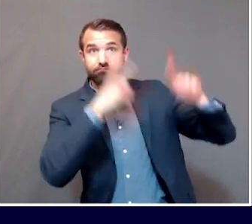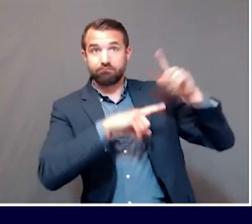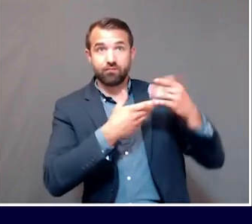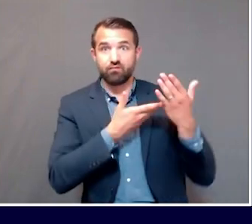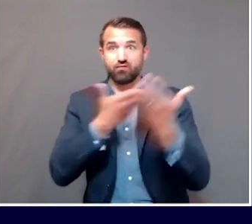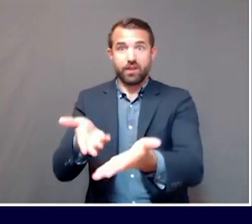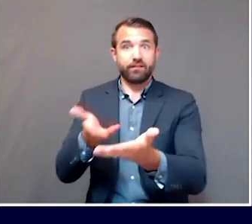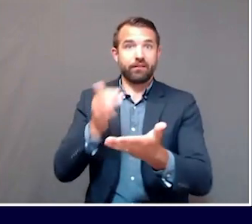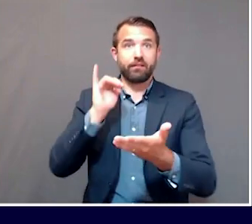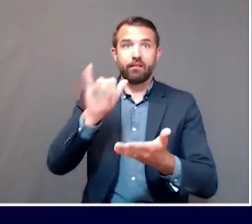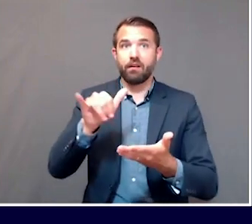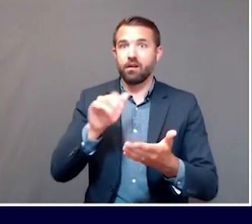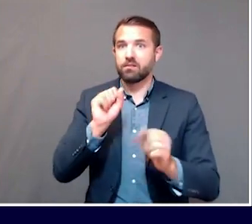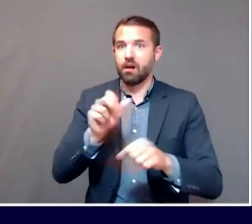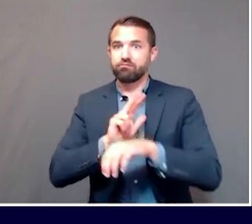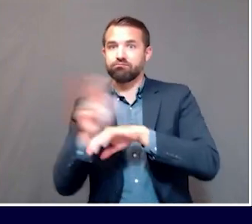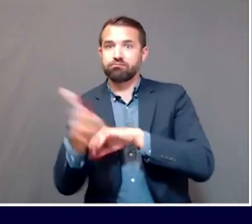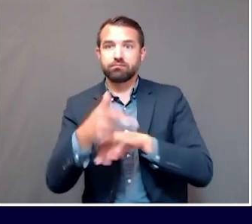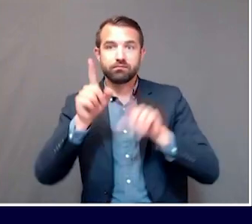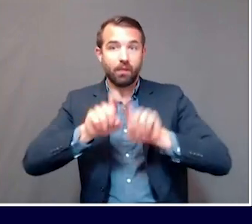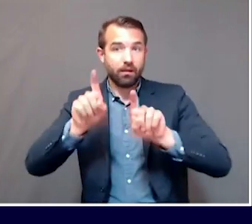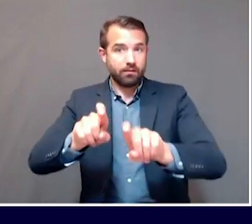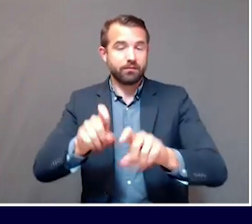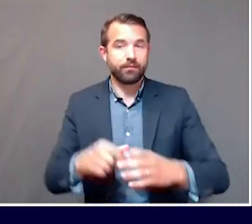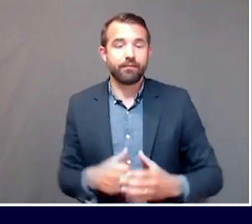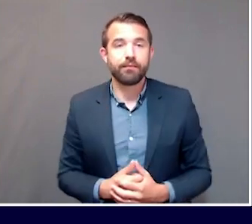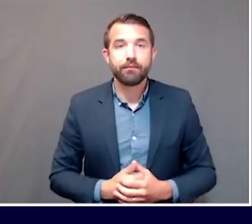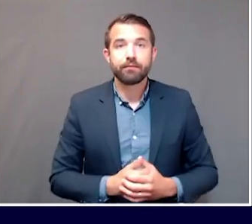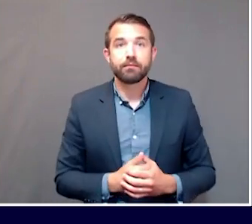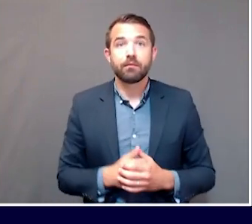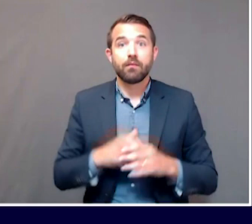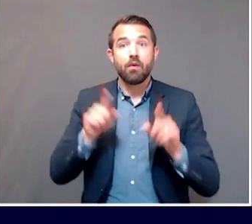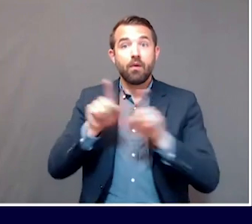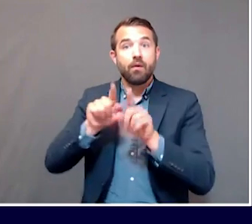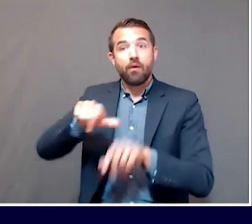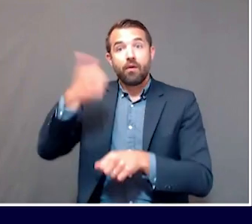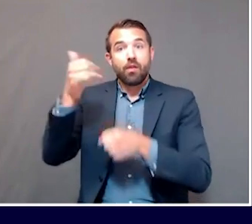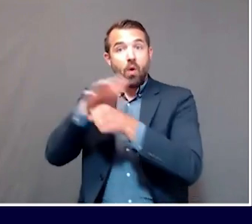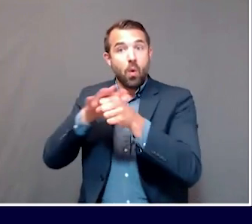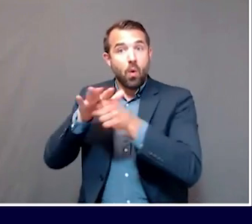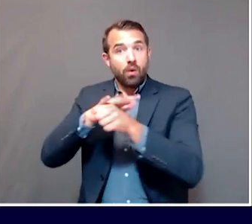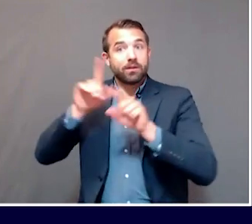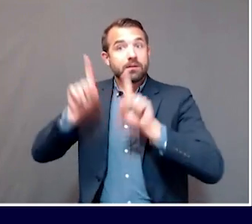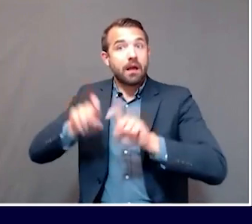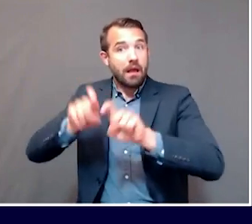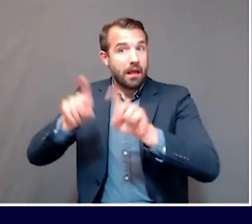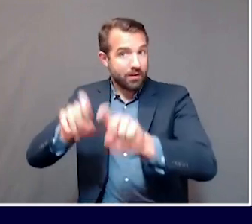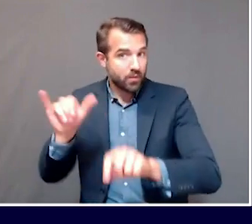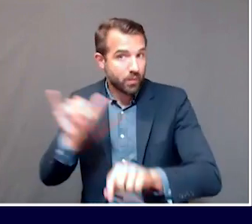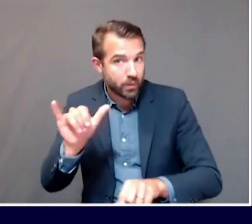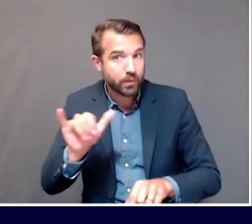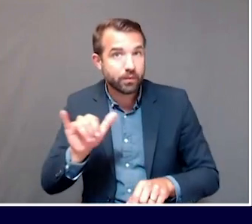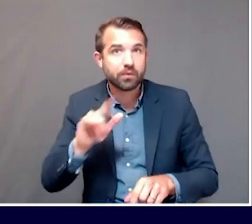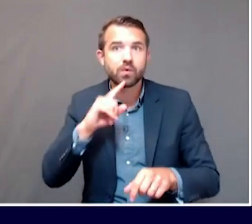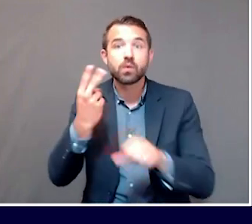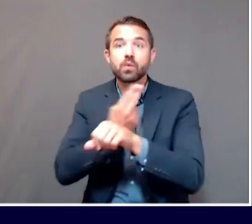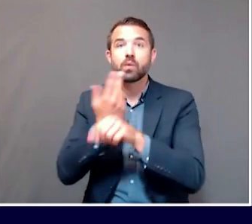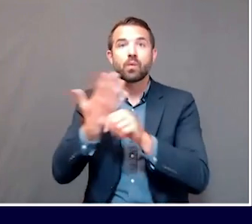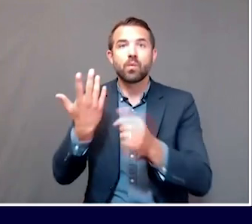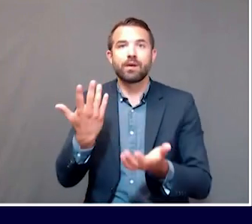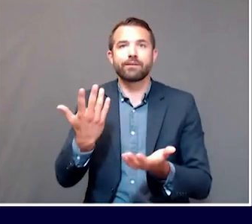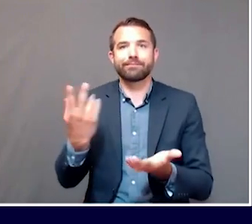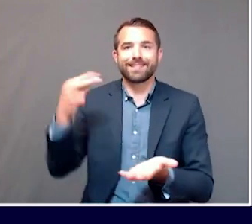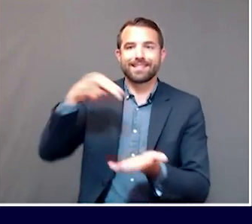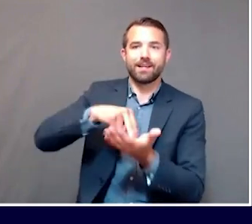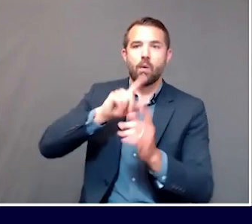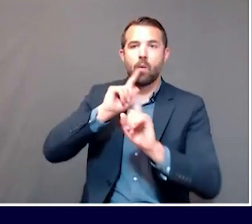state are testing people under our standing order without a need to go to your own doctor. And we encourage people who think